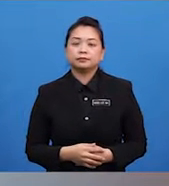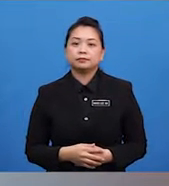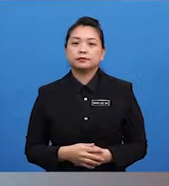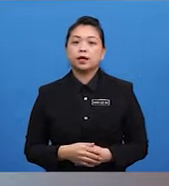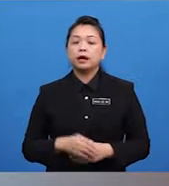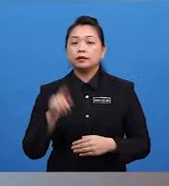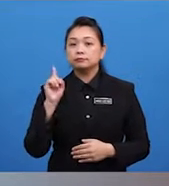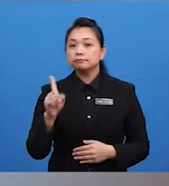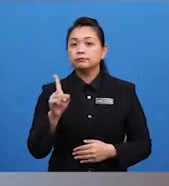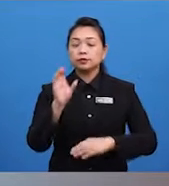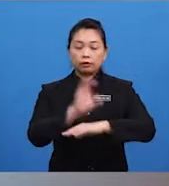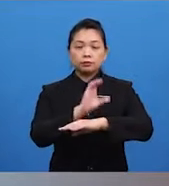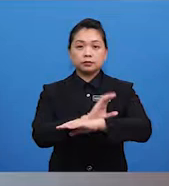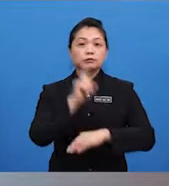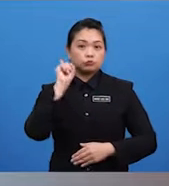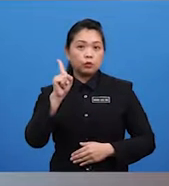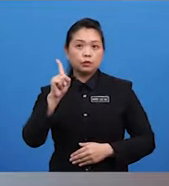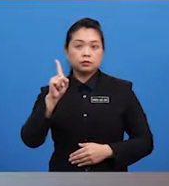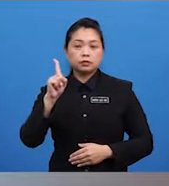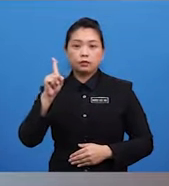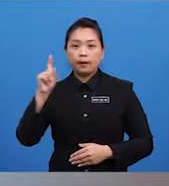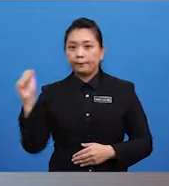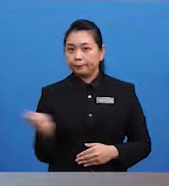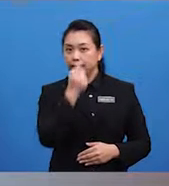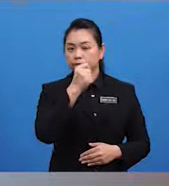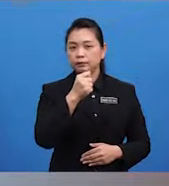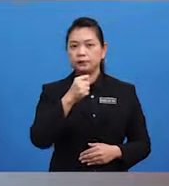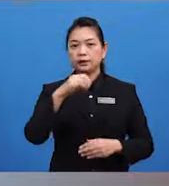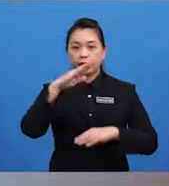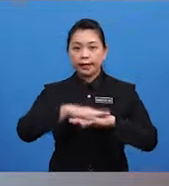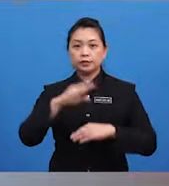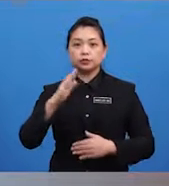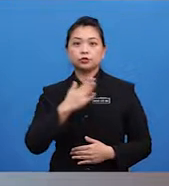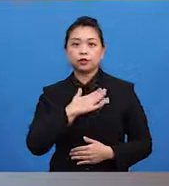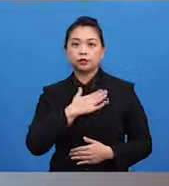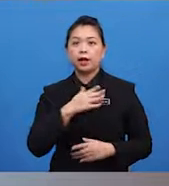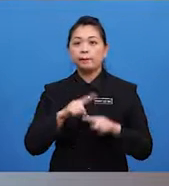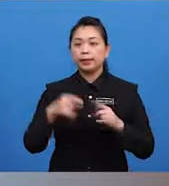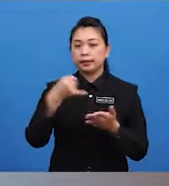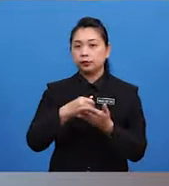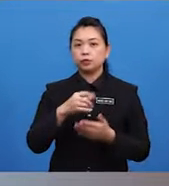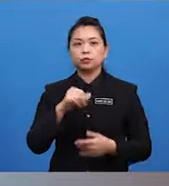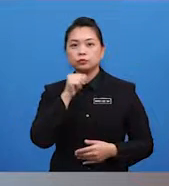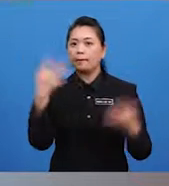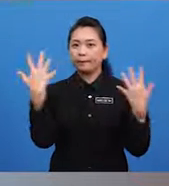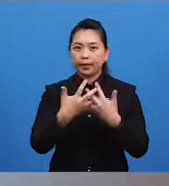A computer once beat me at chess, but it was no match for me at kickboxing.